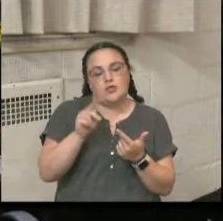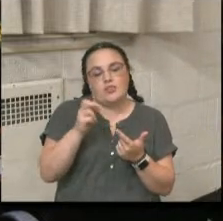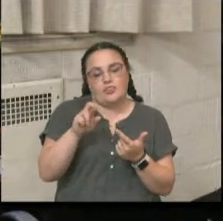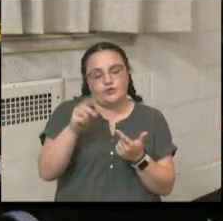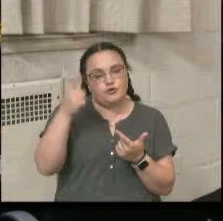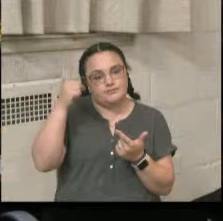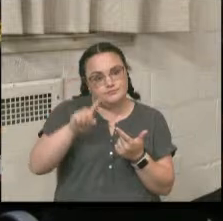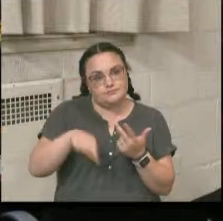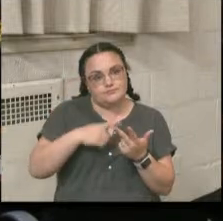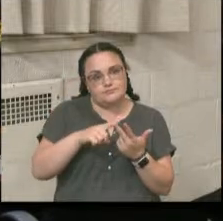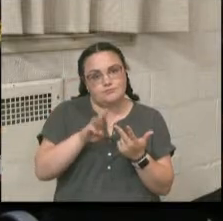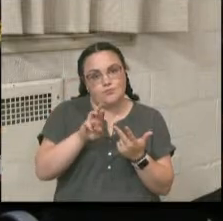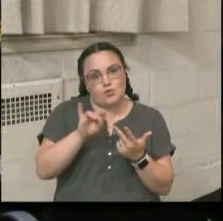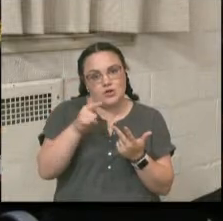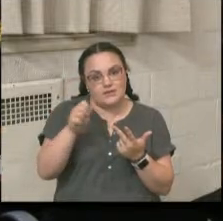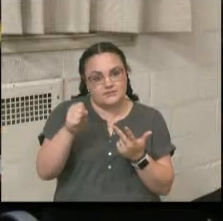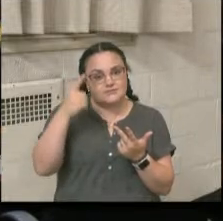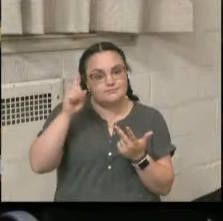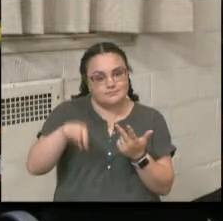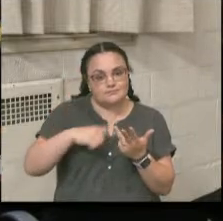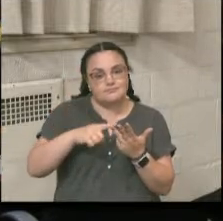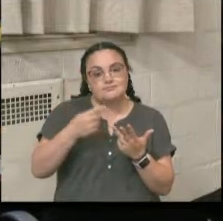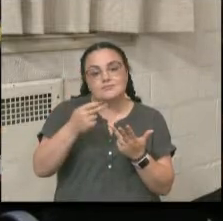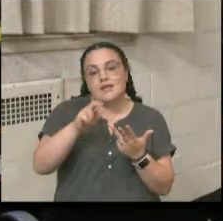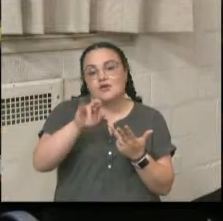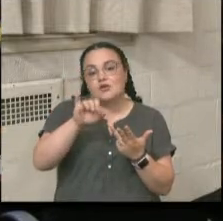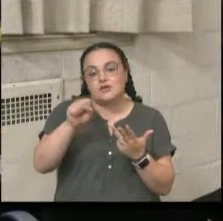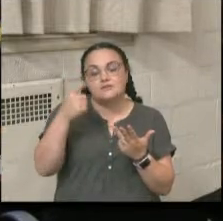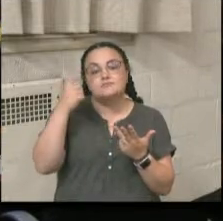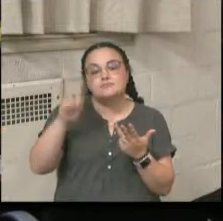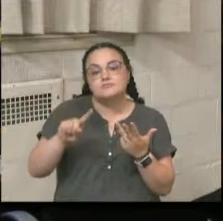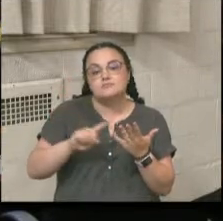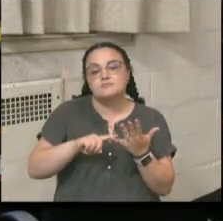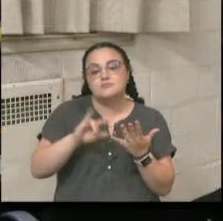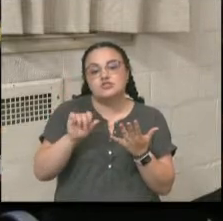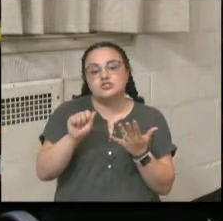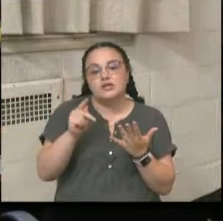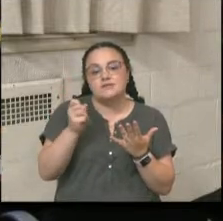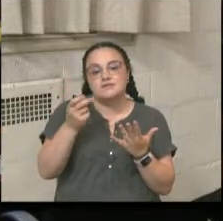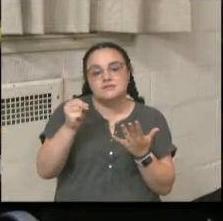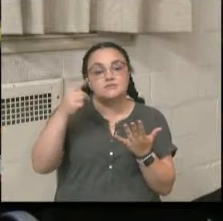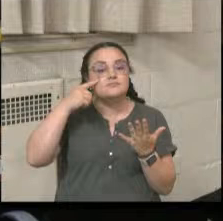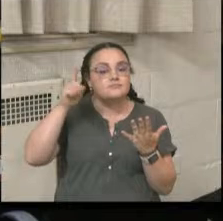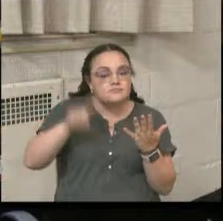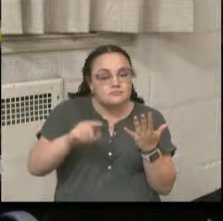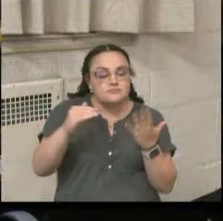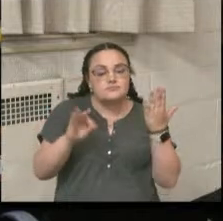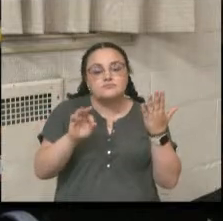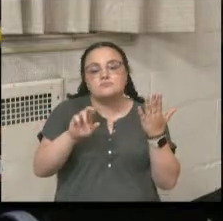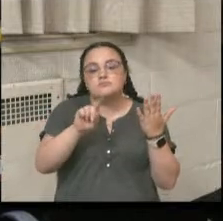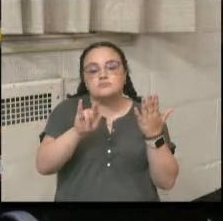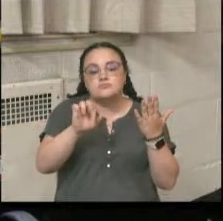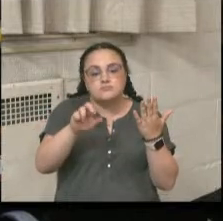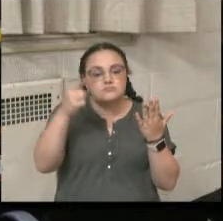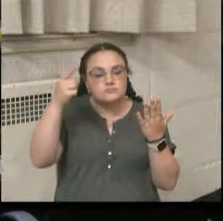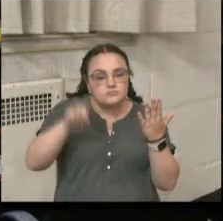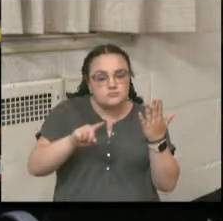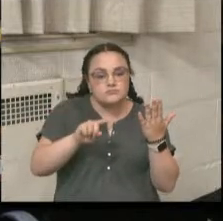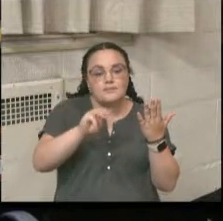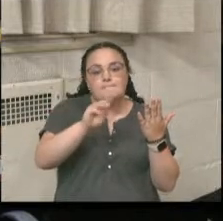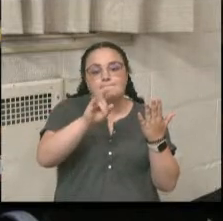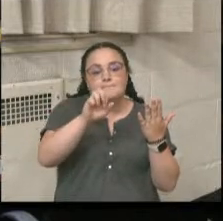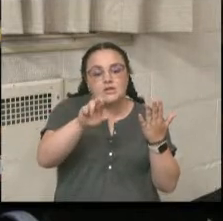Aye. Mr. Briggs? Aye. Dr. Harris? Aye. Mr. Jackson? Mrs. Frazier? Aye. Dr. J.